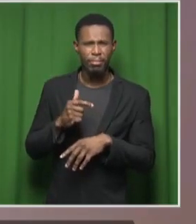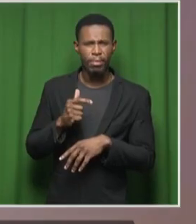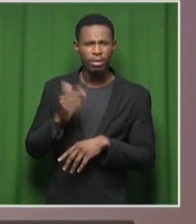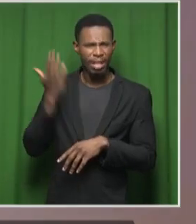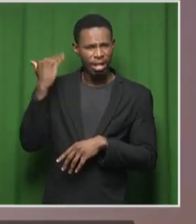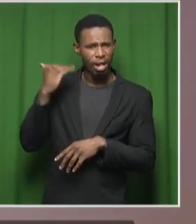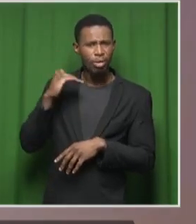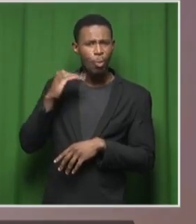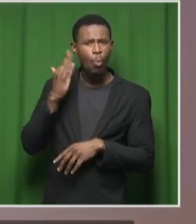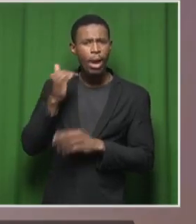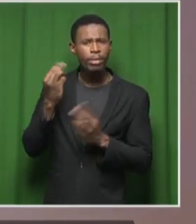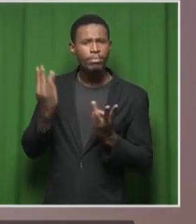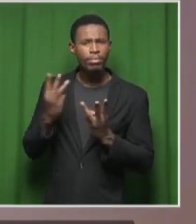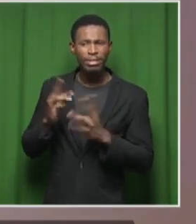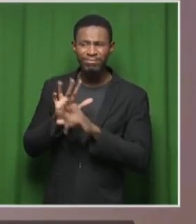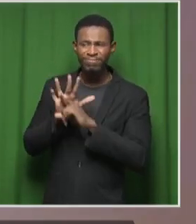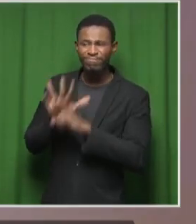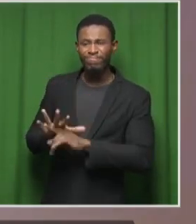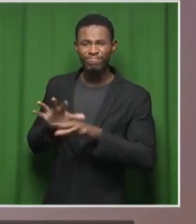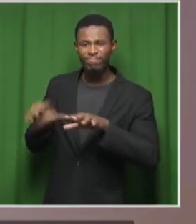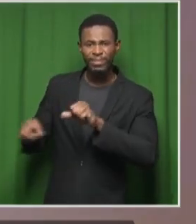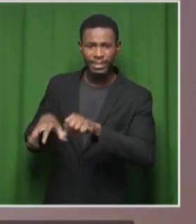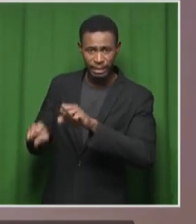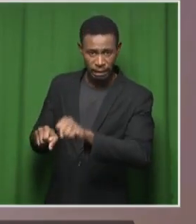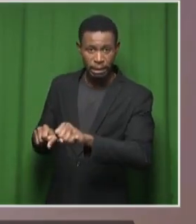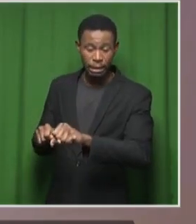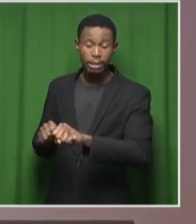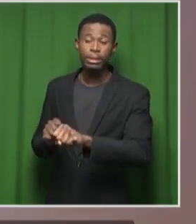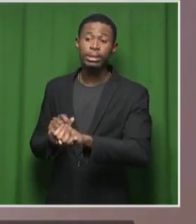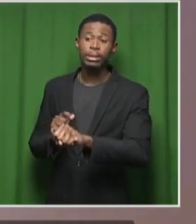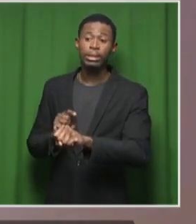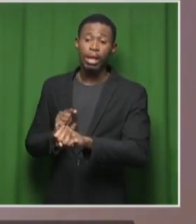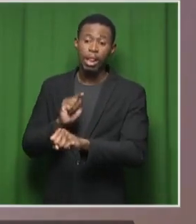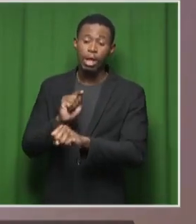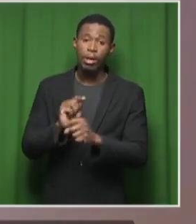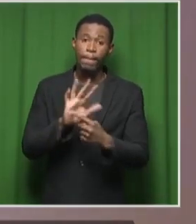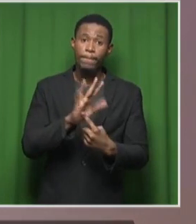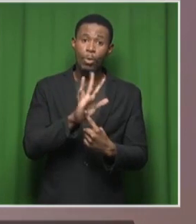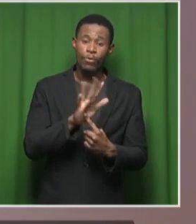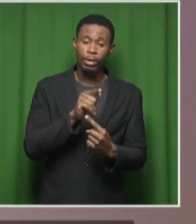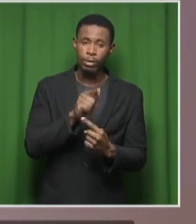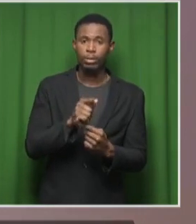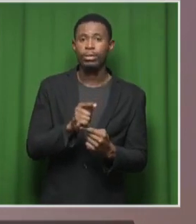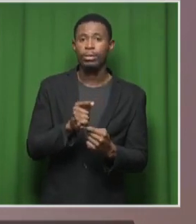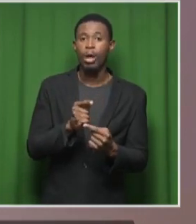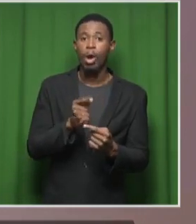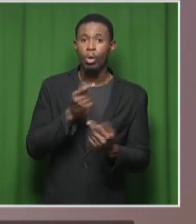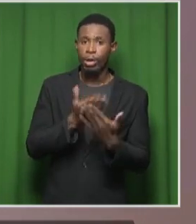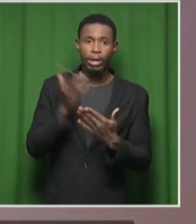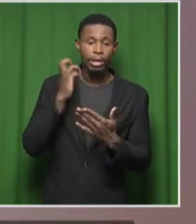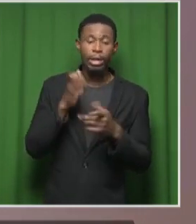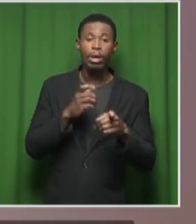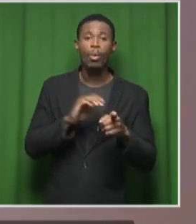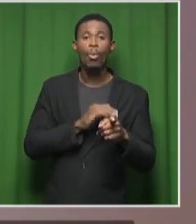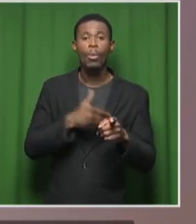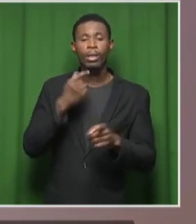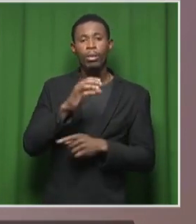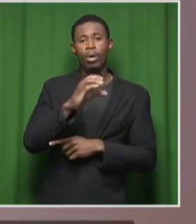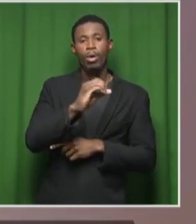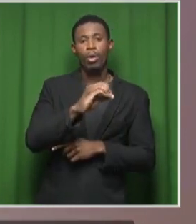is that it's probably one of the few documentaries where we get to hear Uma Katrina, her community, the